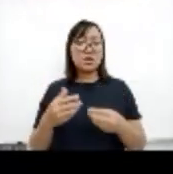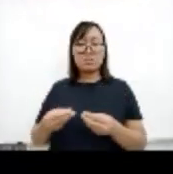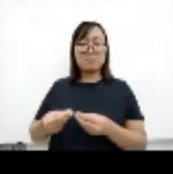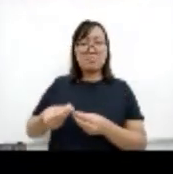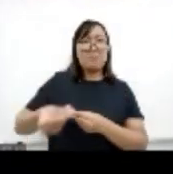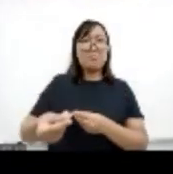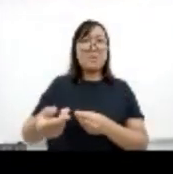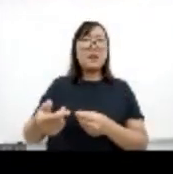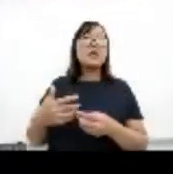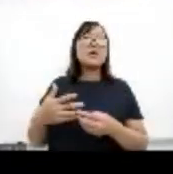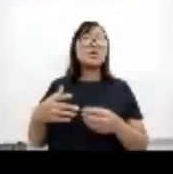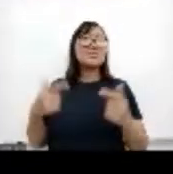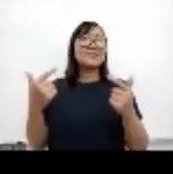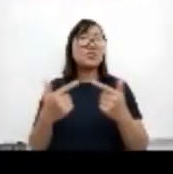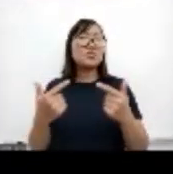om